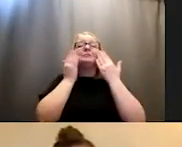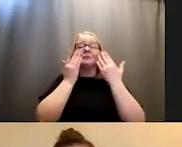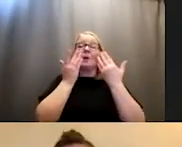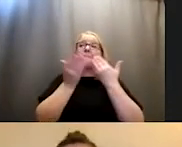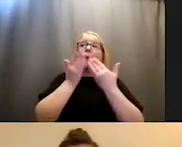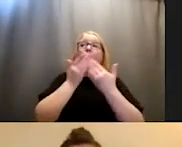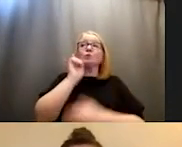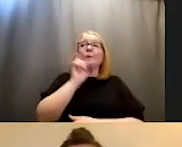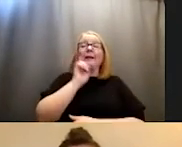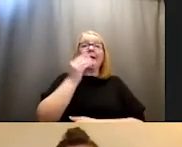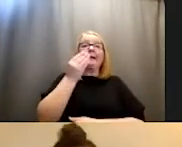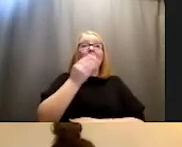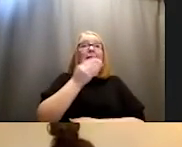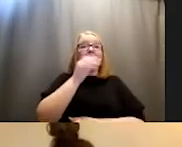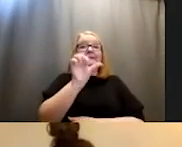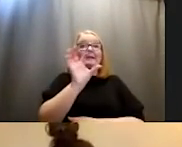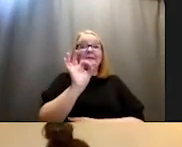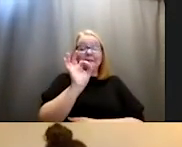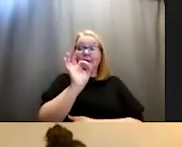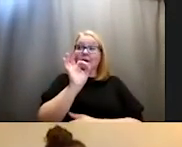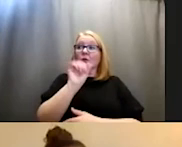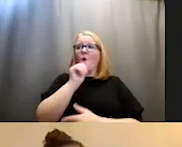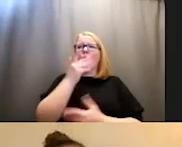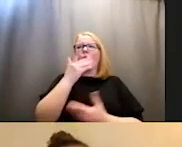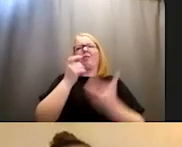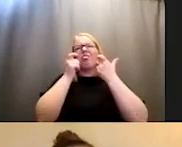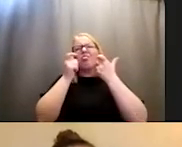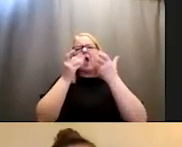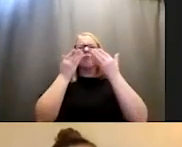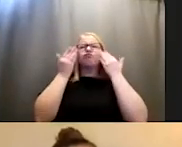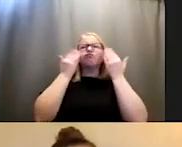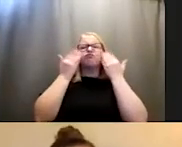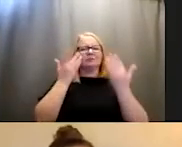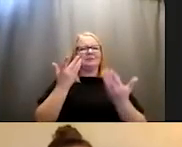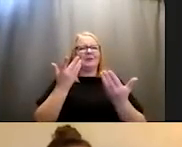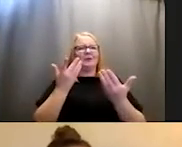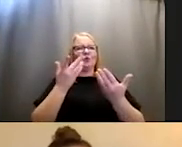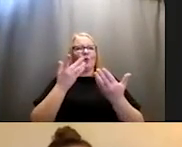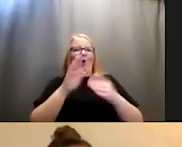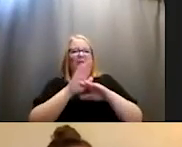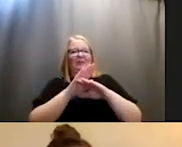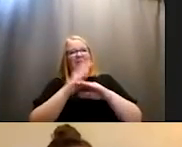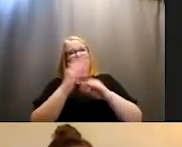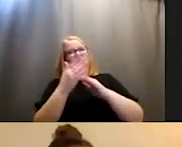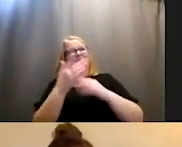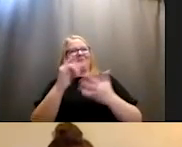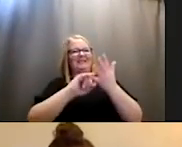women in the 1960s, young ones, were aspiring to be like. You can see the packaging for Starkers on the left-hand side, and the advert with Penelope